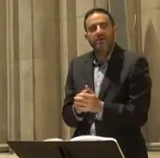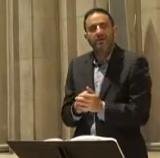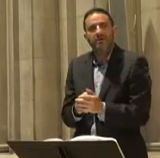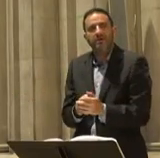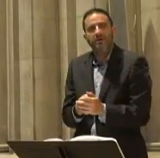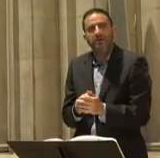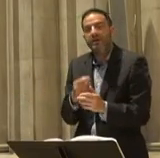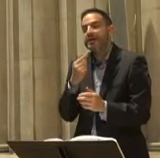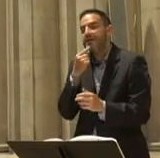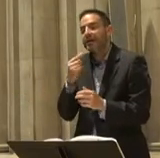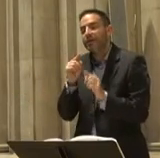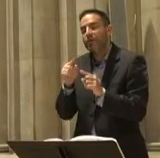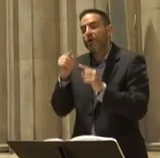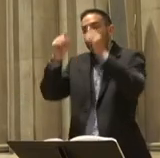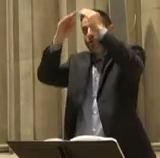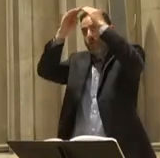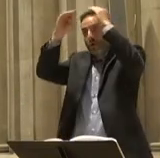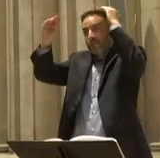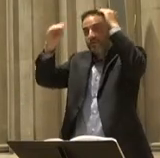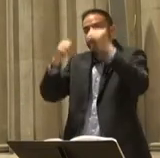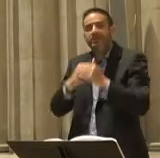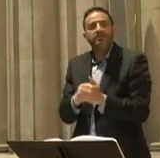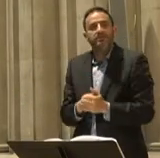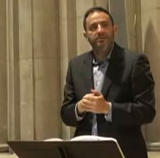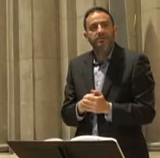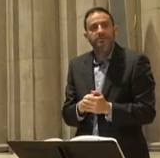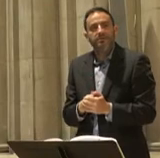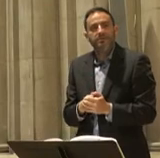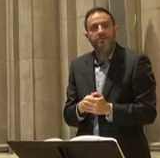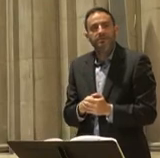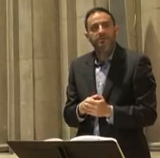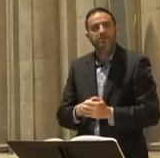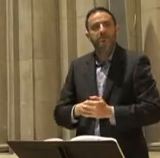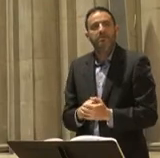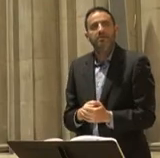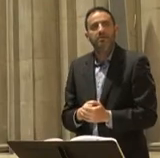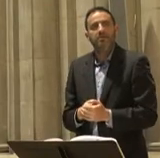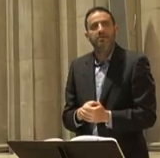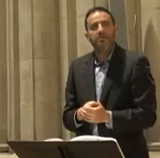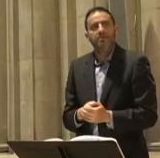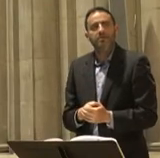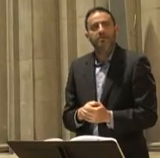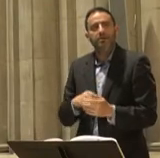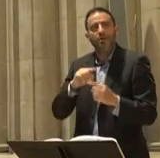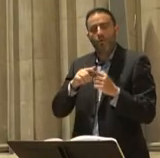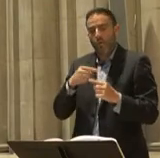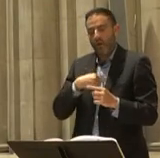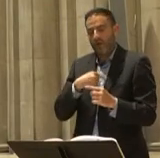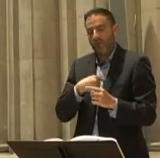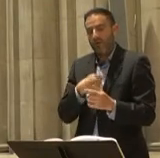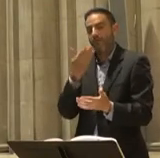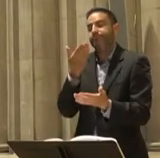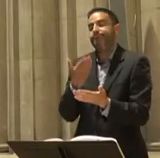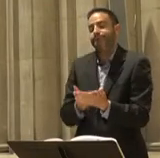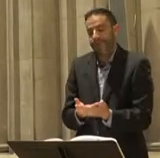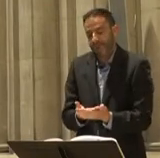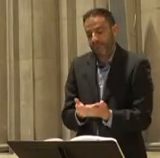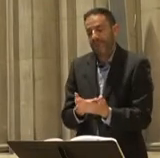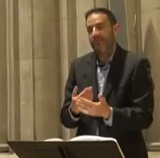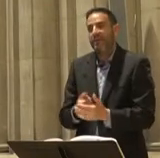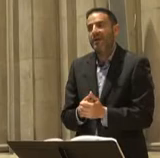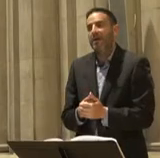Let's go up onto the roof. Oh, do we have, let's go onto the roof, and so on and so forth. And when we got there, of course,